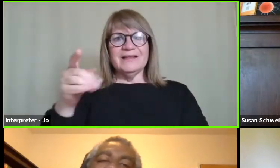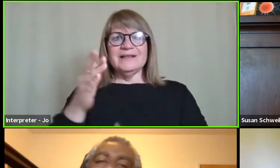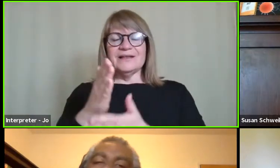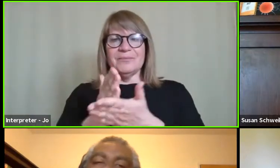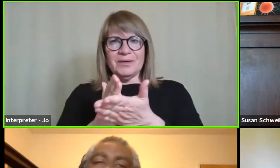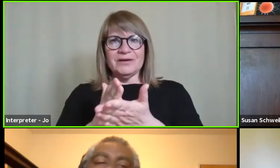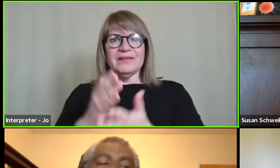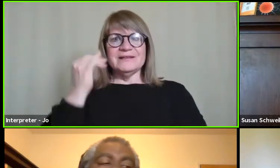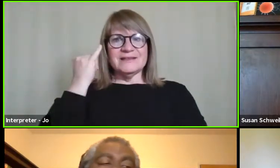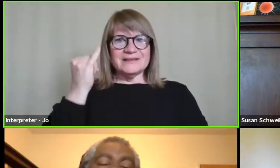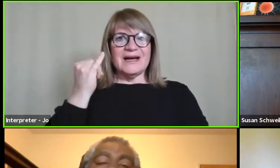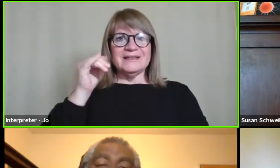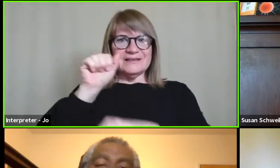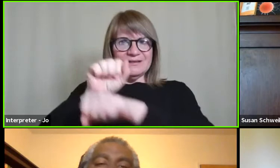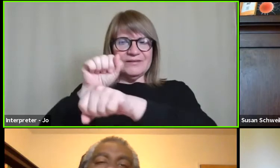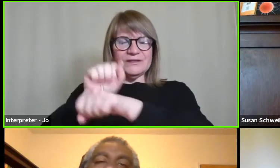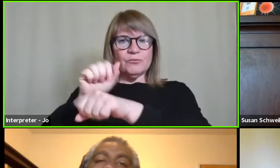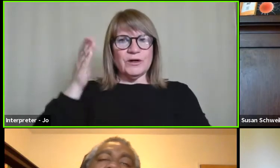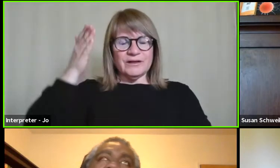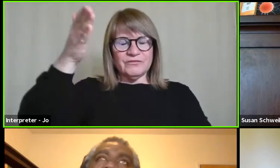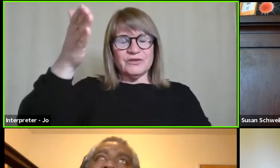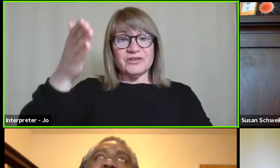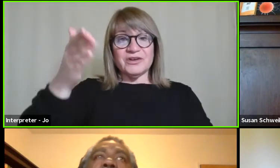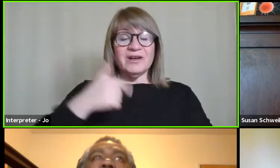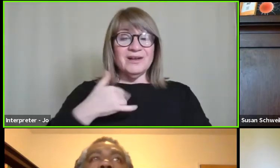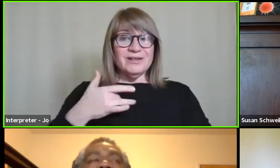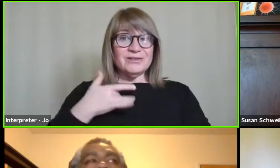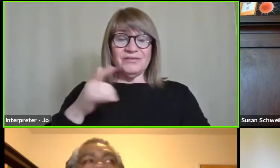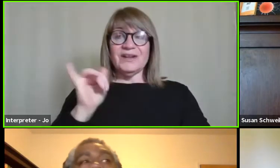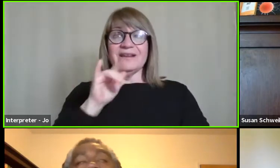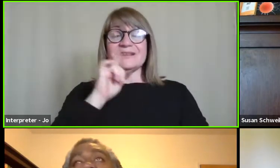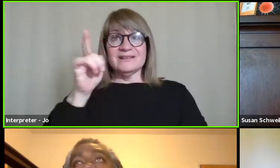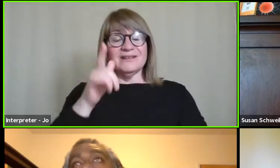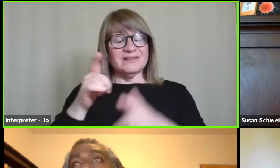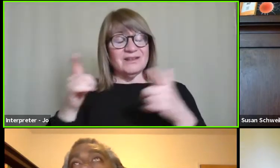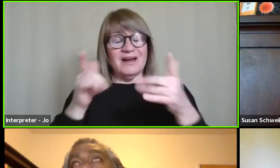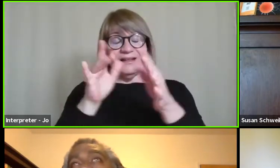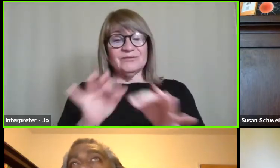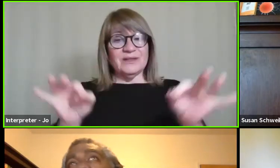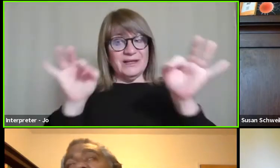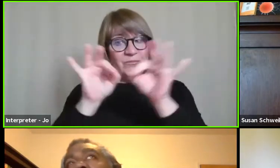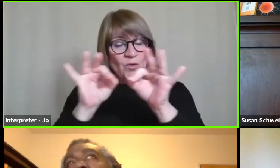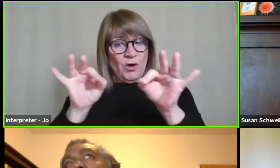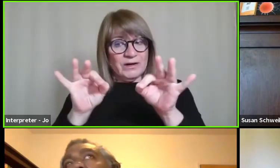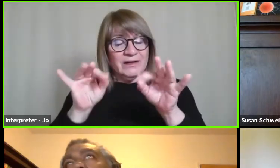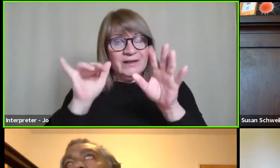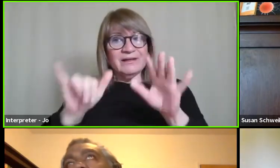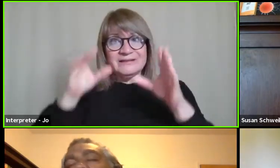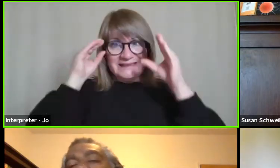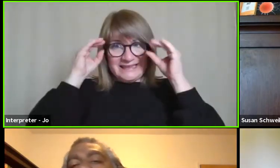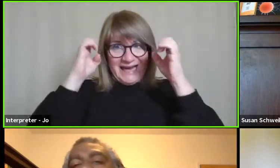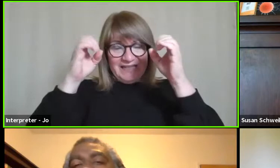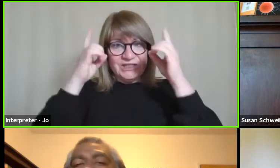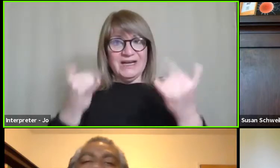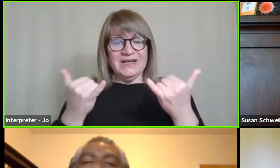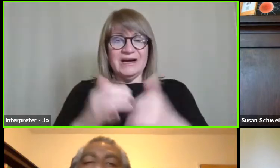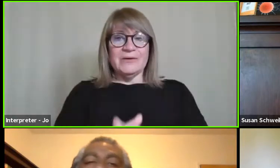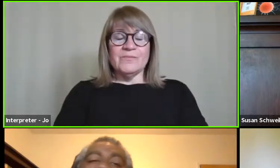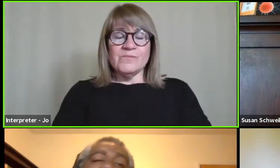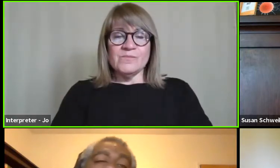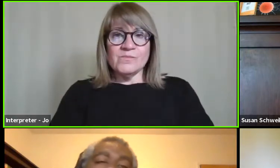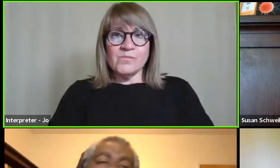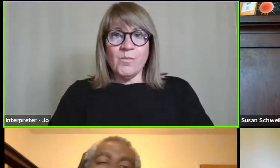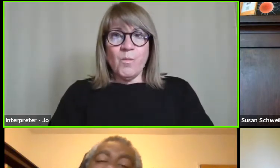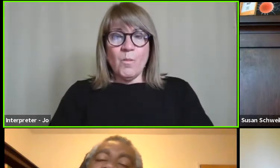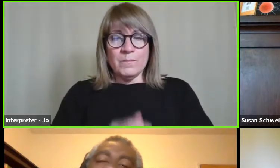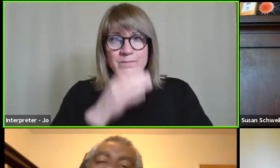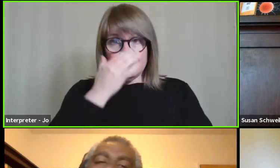of his of his work trajectory so i do think that there's a lot at stake i think looking at the rolling back of the